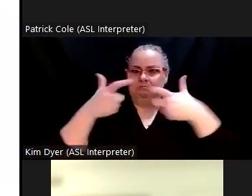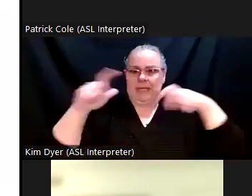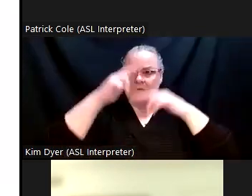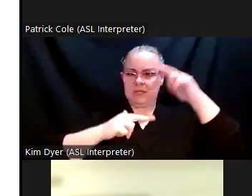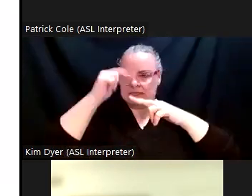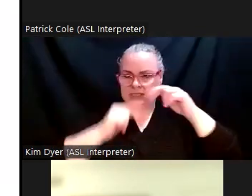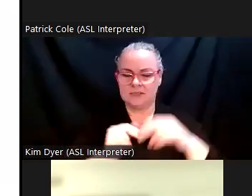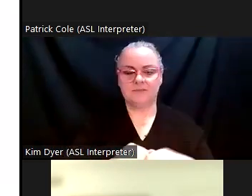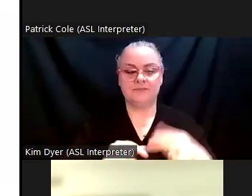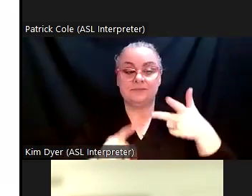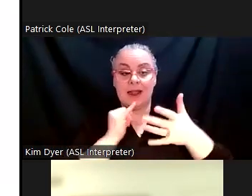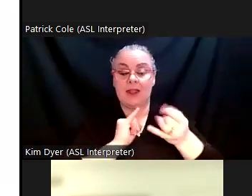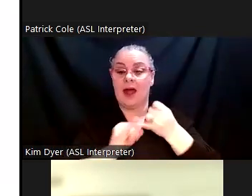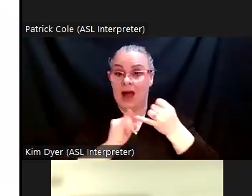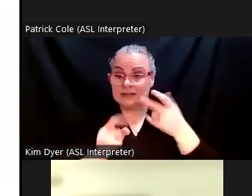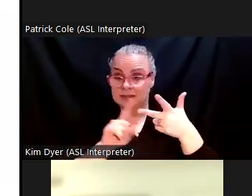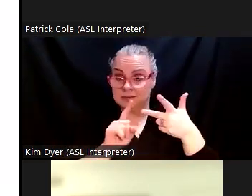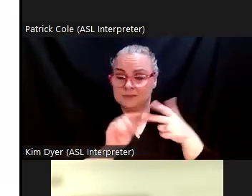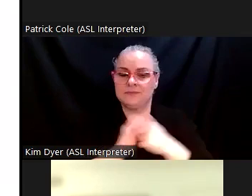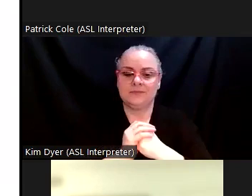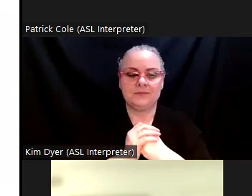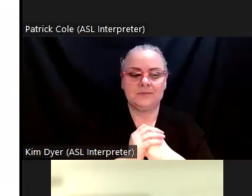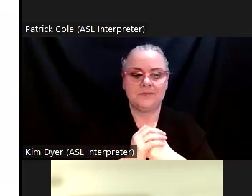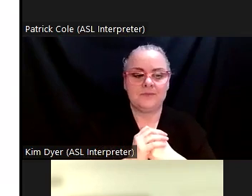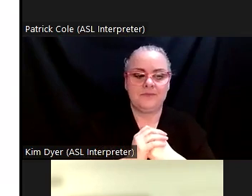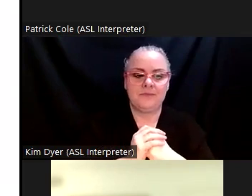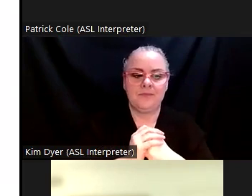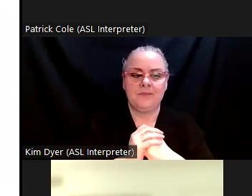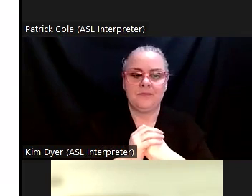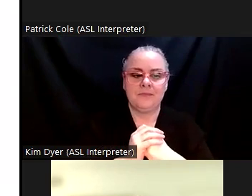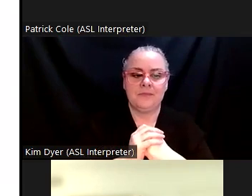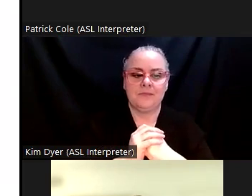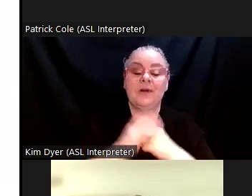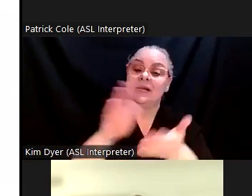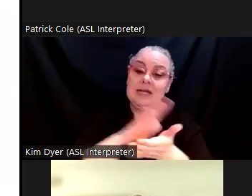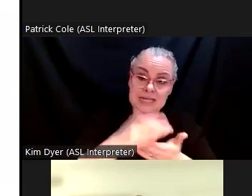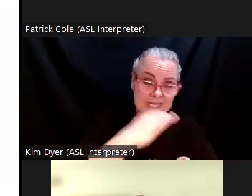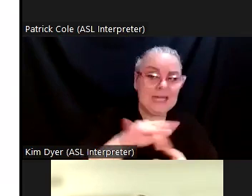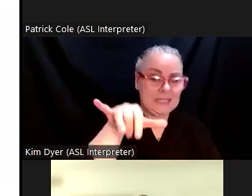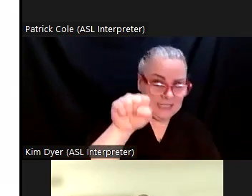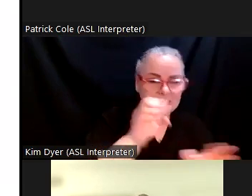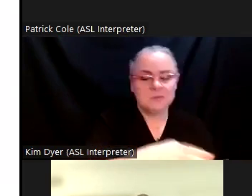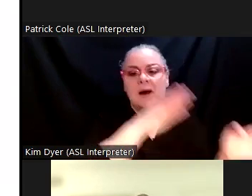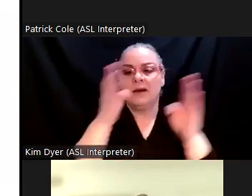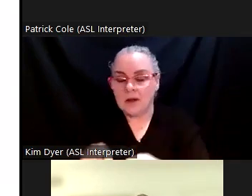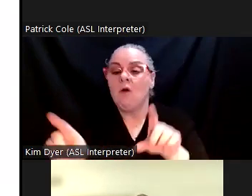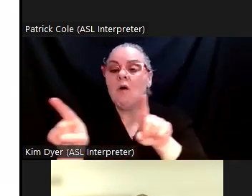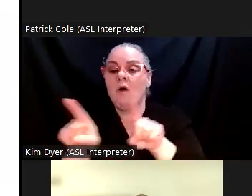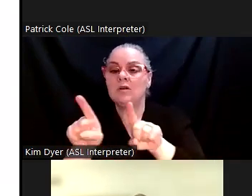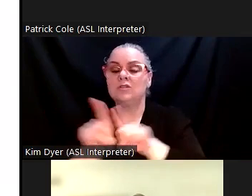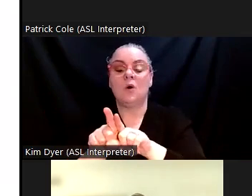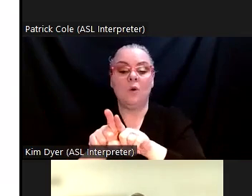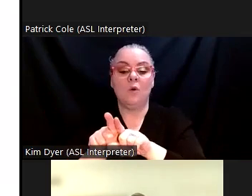And third, in addition to building energy efficiency and clean heat, the third measure here is to implement building scale